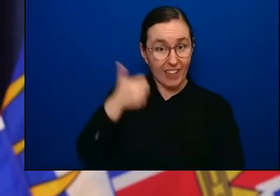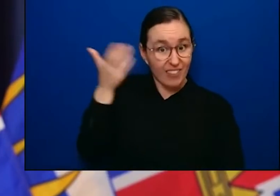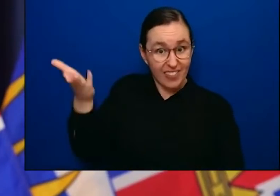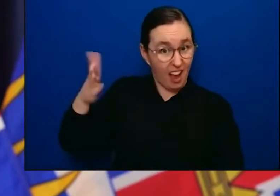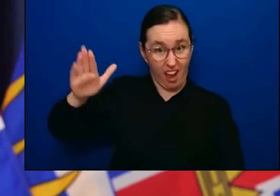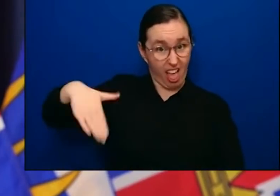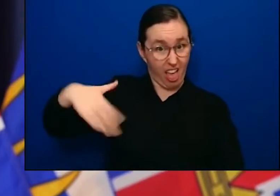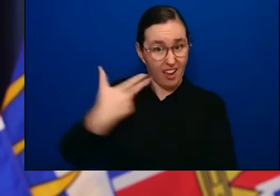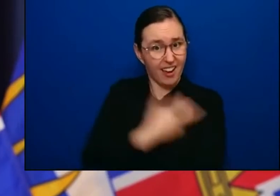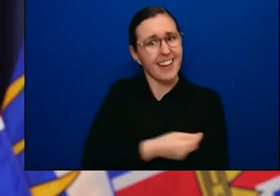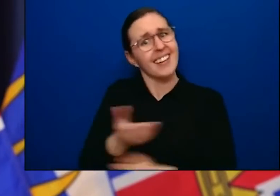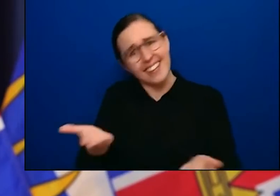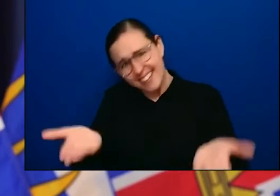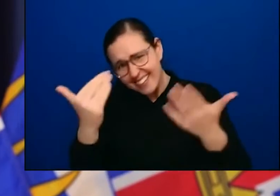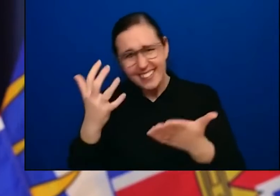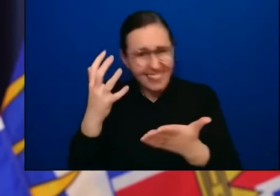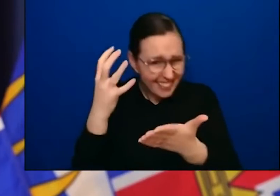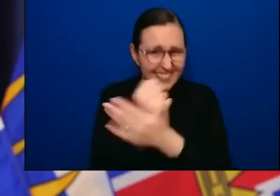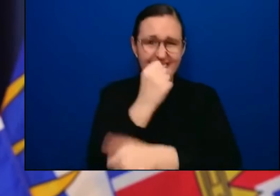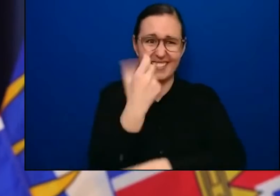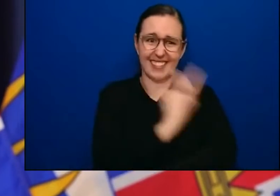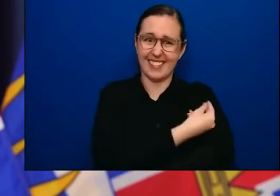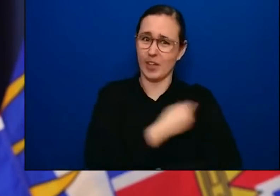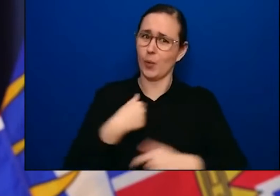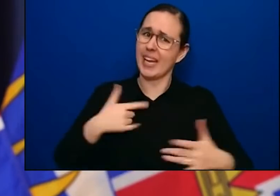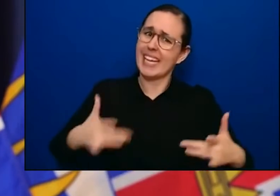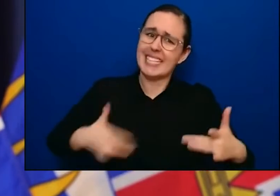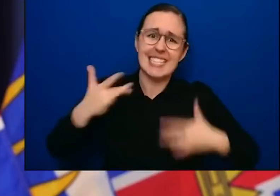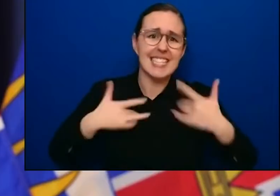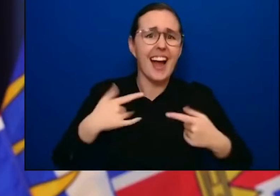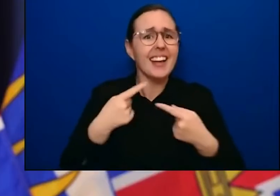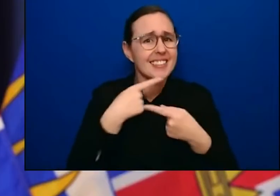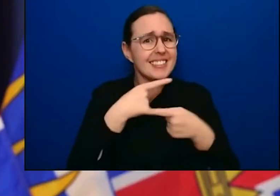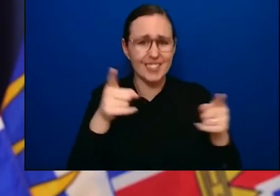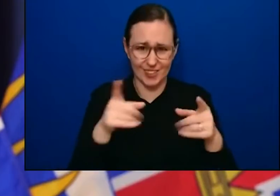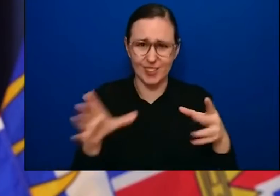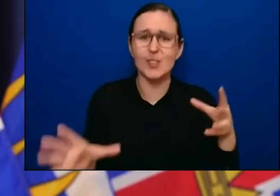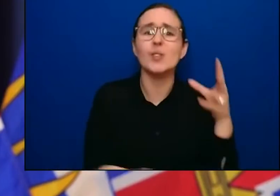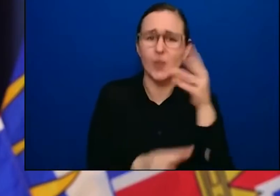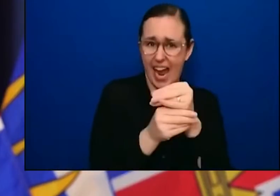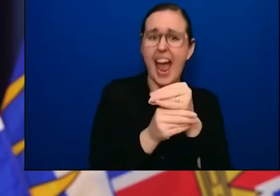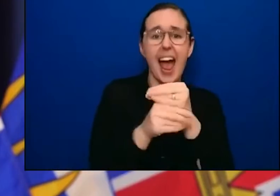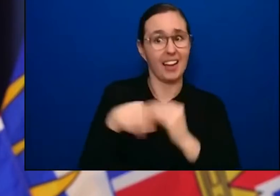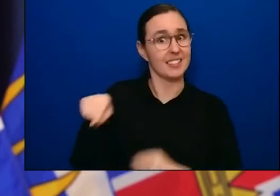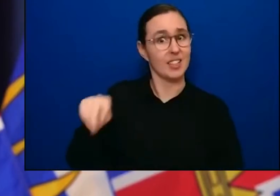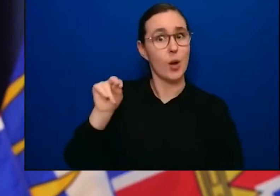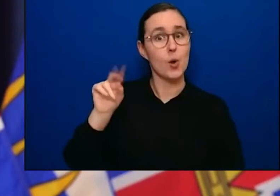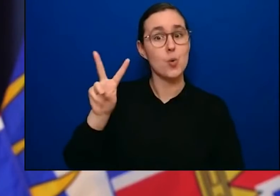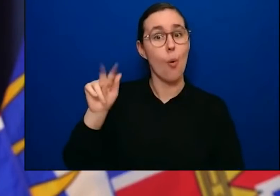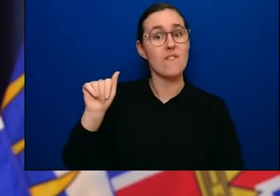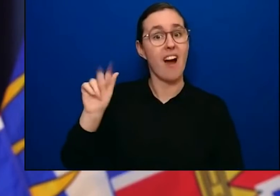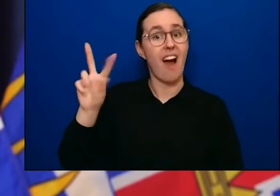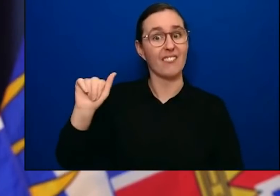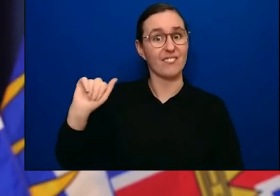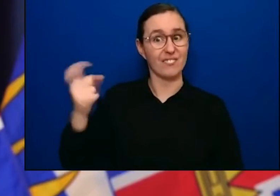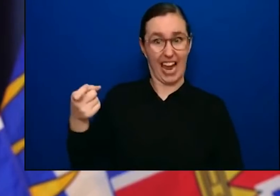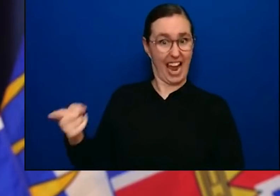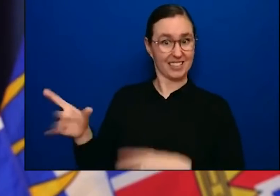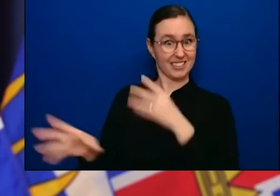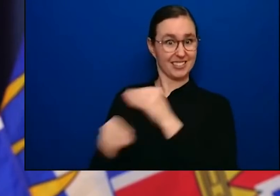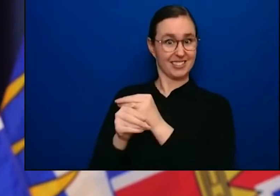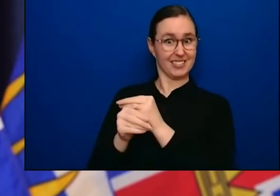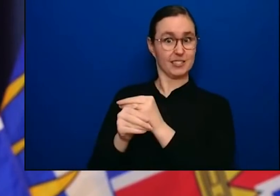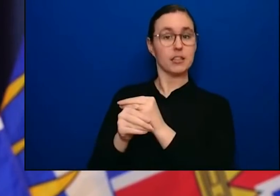the Novavax. And I know there's a lot of concerns in some communities. There was concerns about the